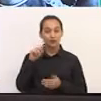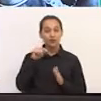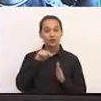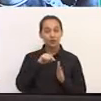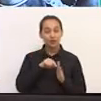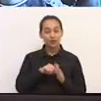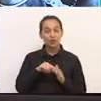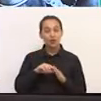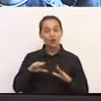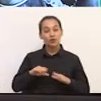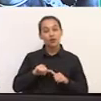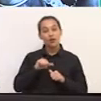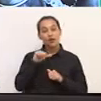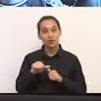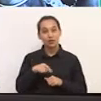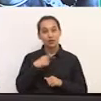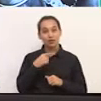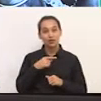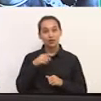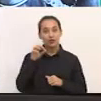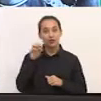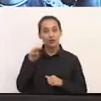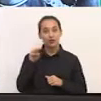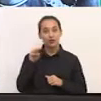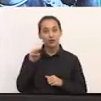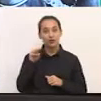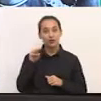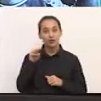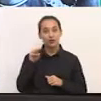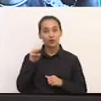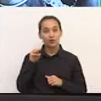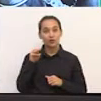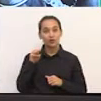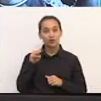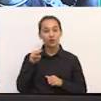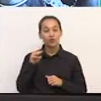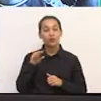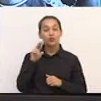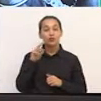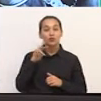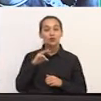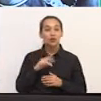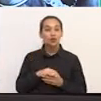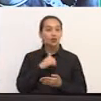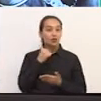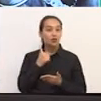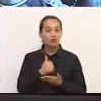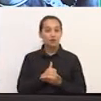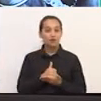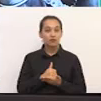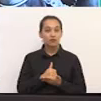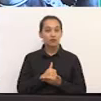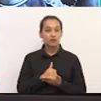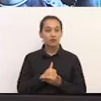timsoliga alohida urg'u berilgan. Ot obrazi dostonlarda yetakchi o'rinlarda turadi. Ularga oddiy